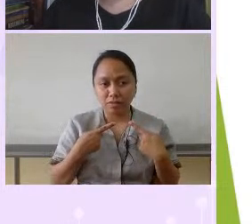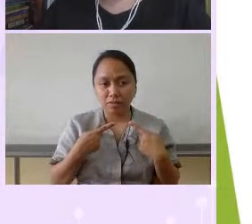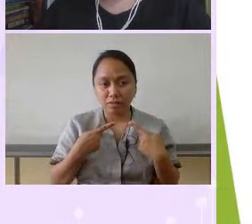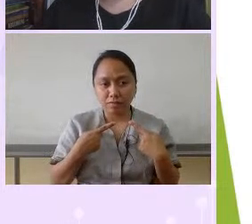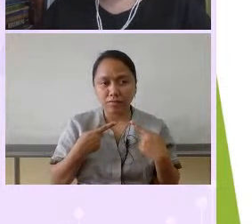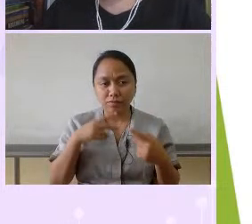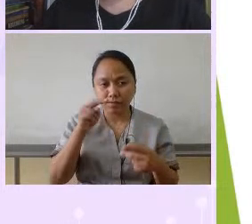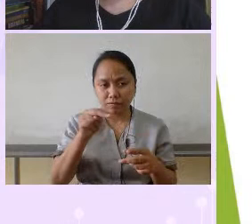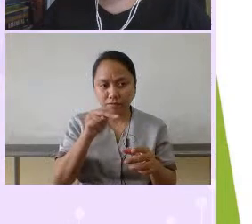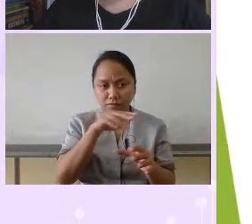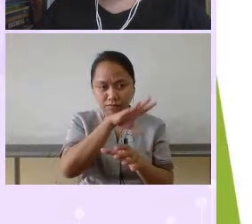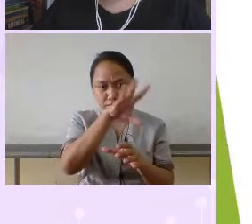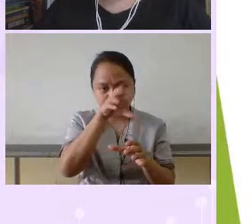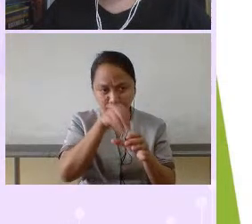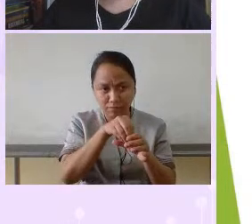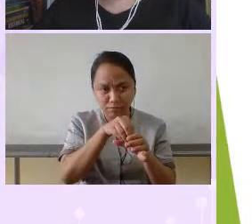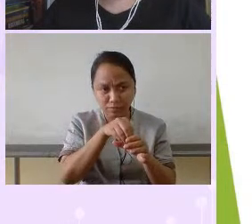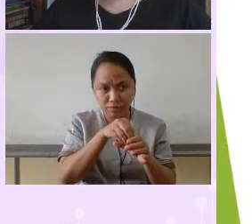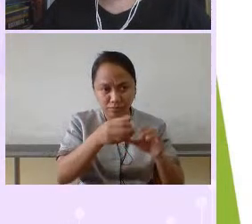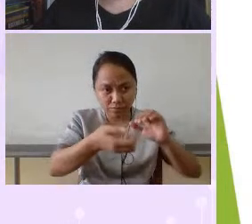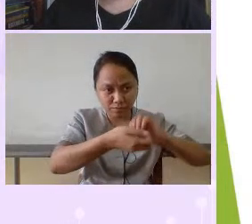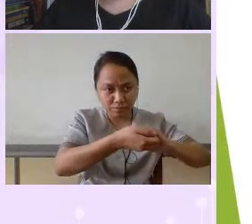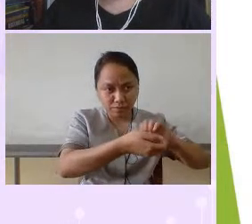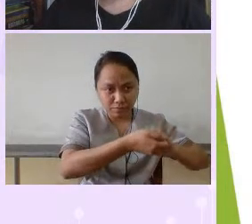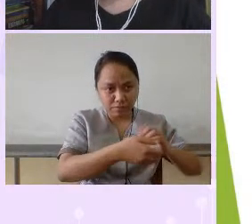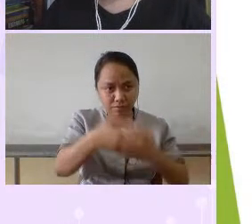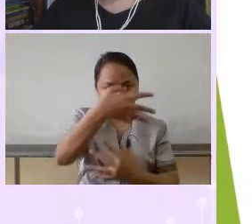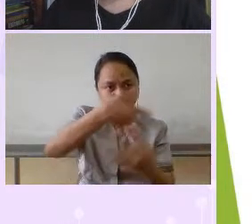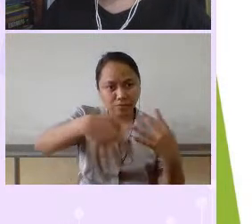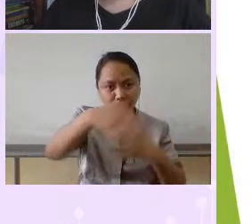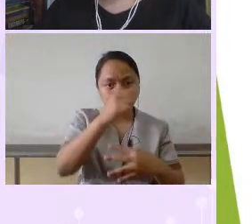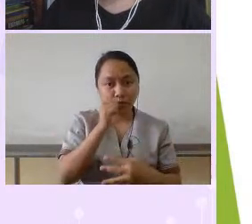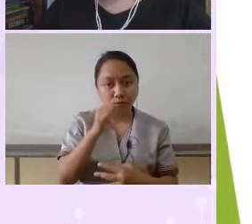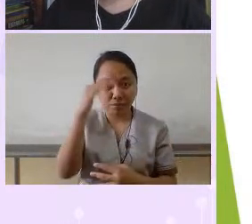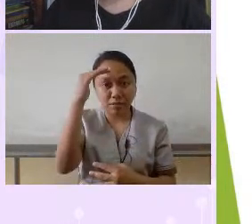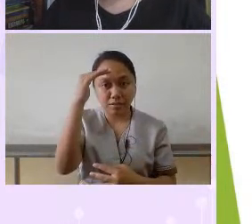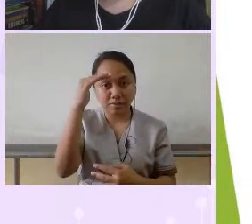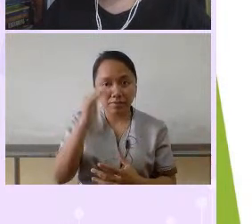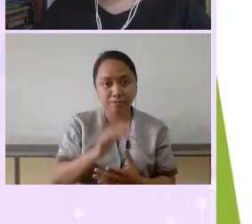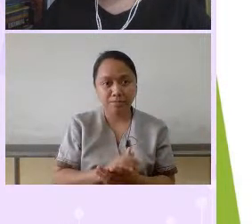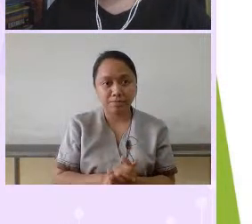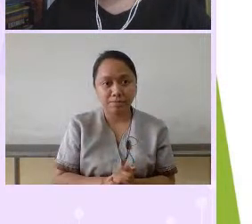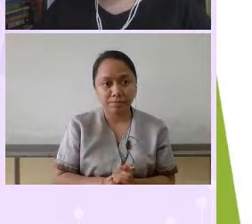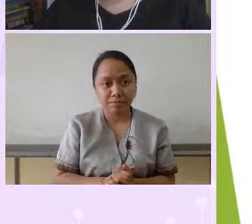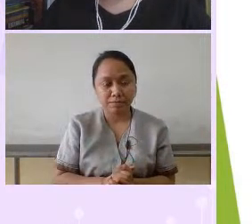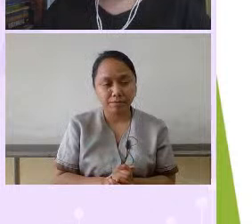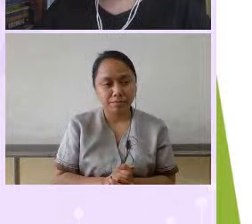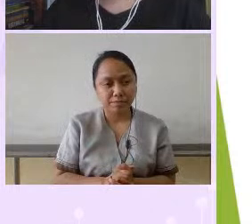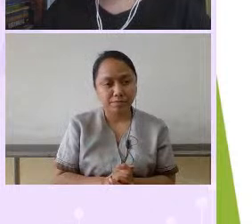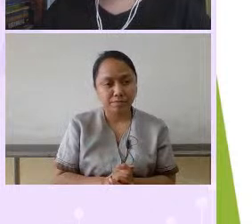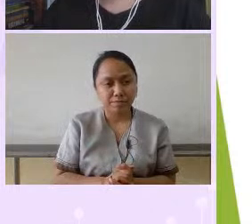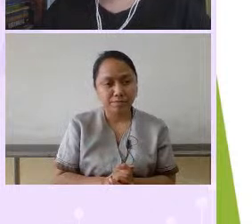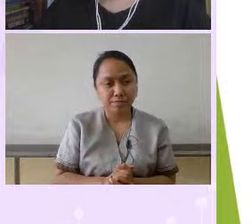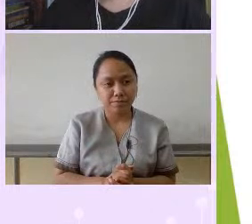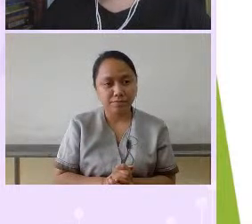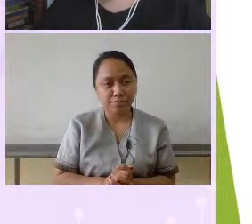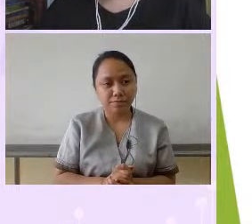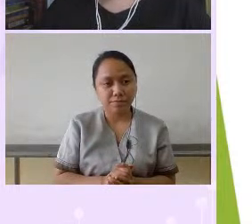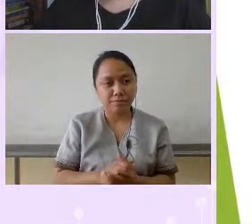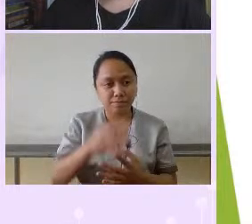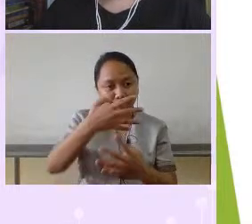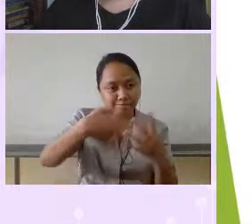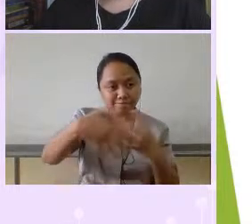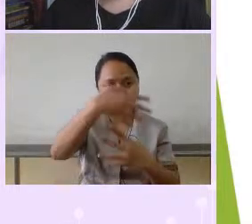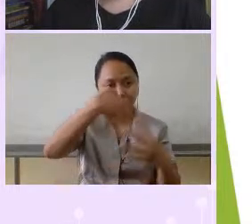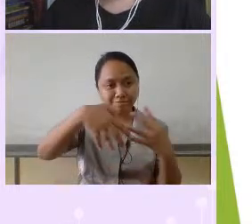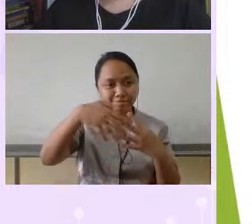of women and girls, women of the youth, and engagement of